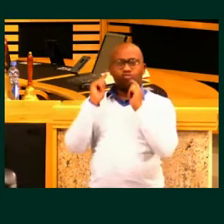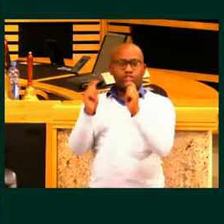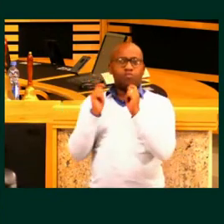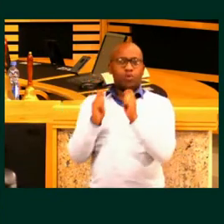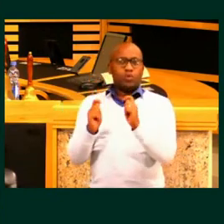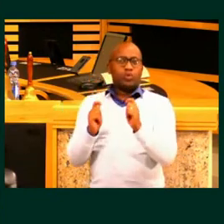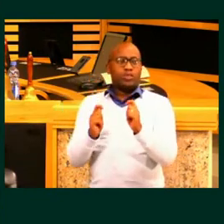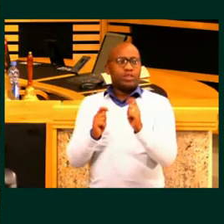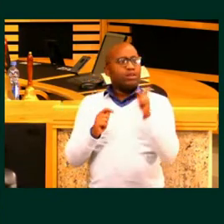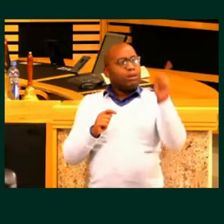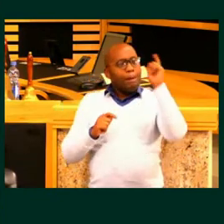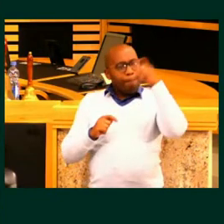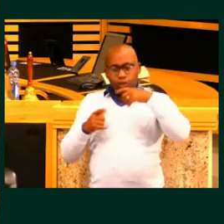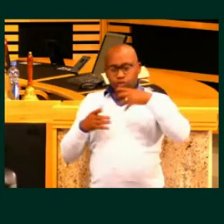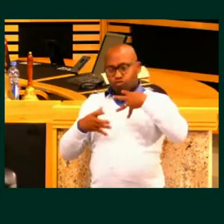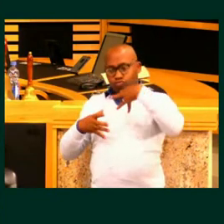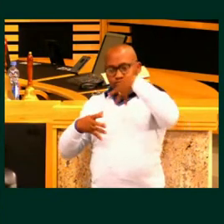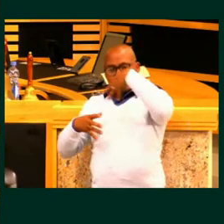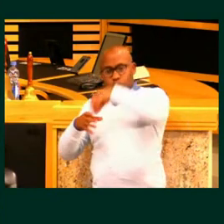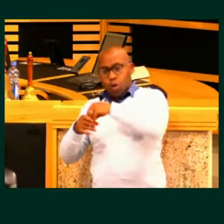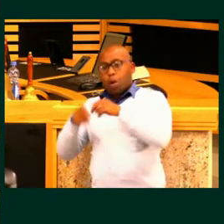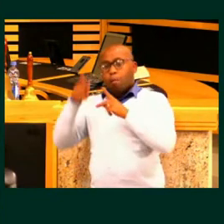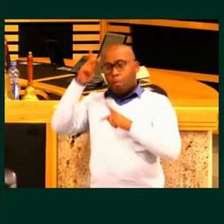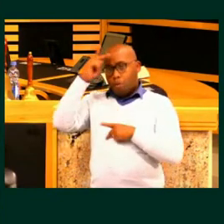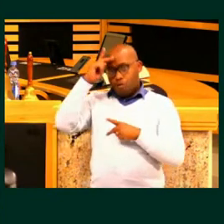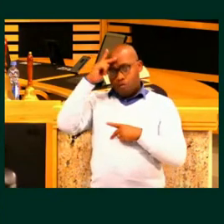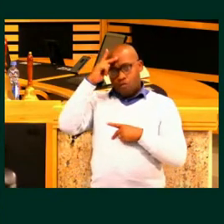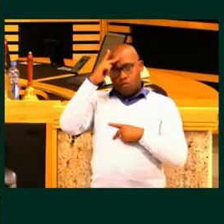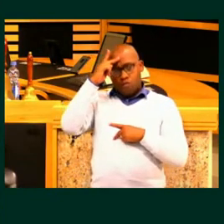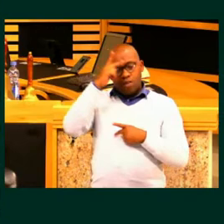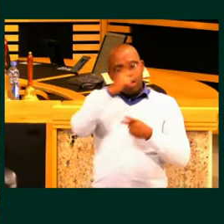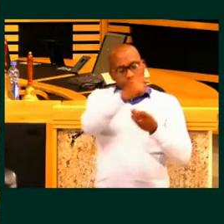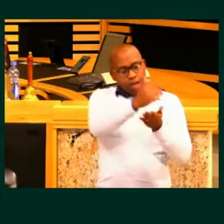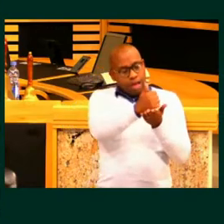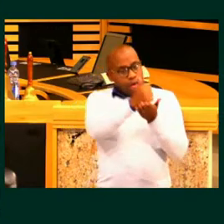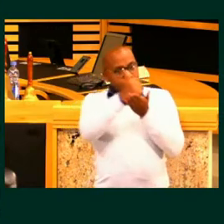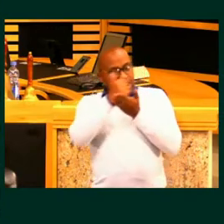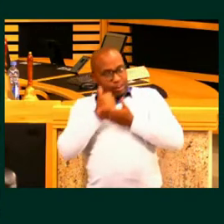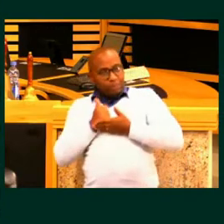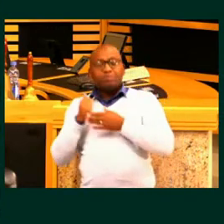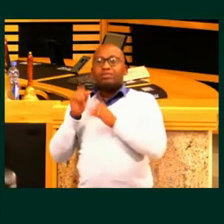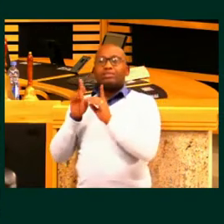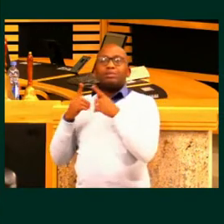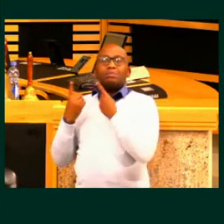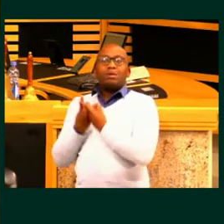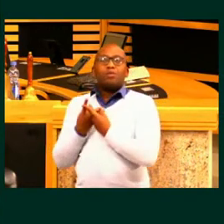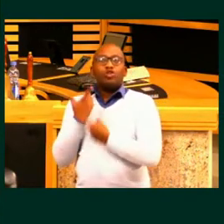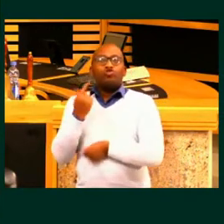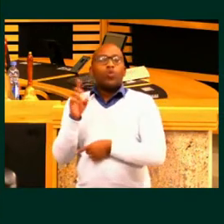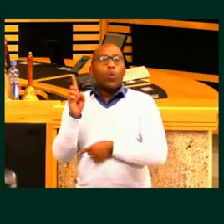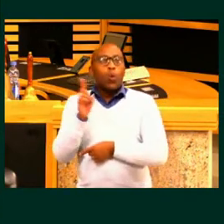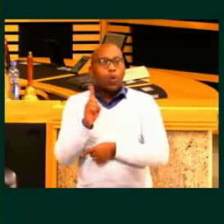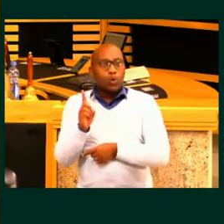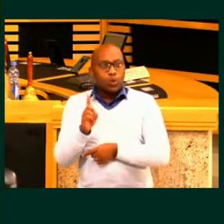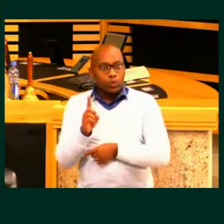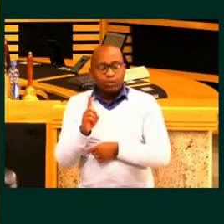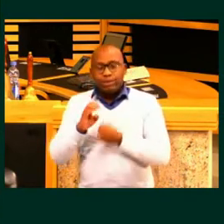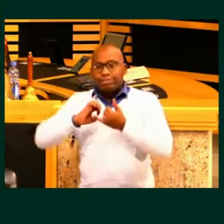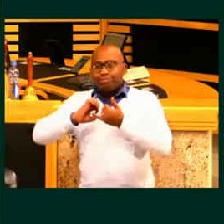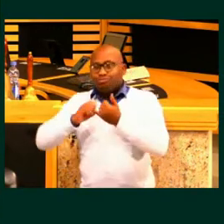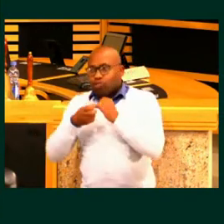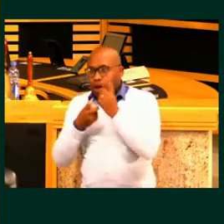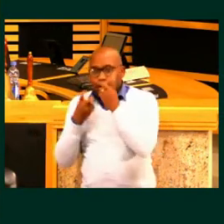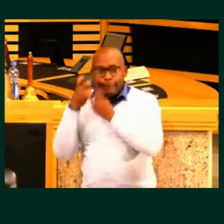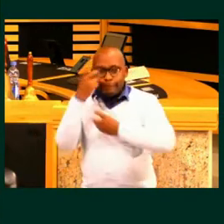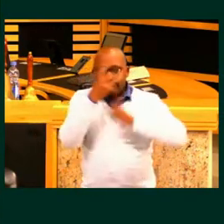would join the portfolio Committee in helping us as a department to secure you know more resources